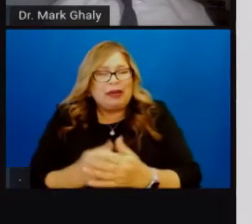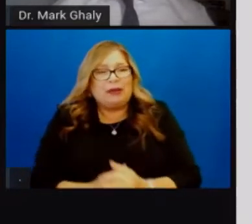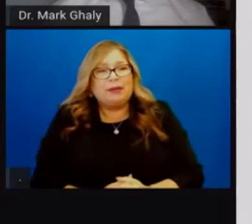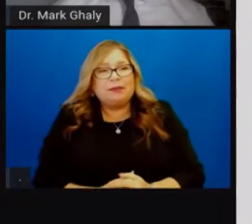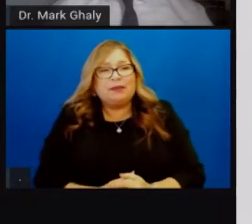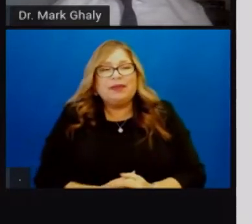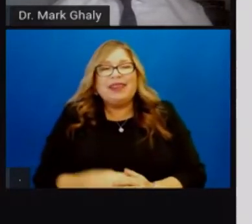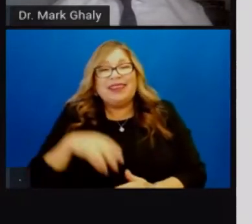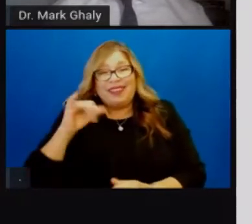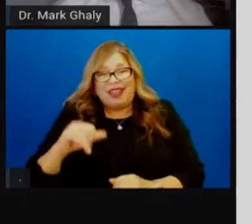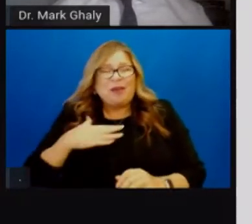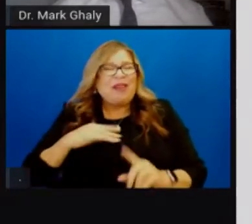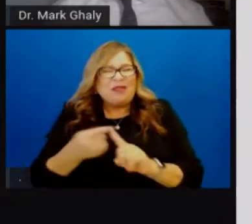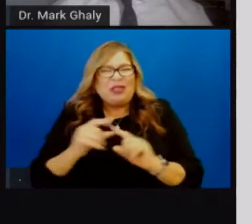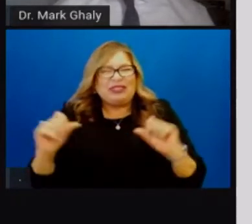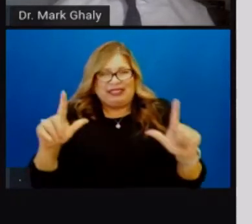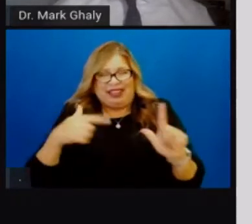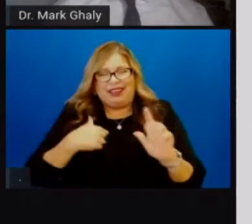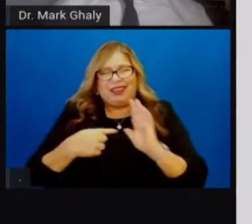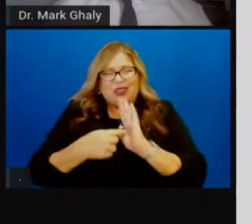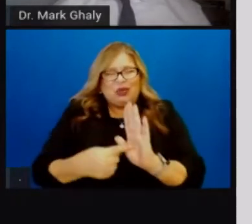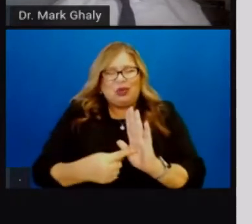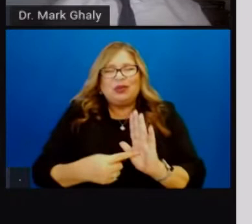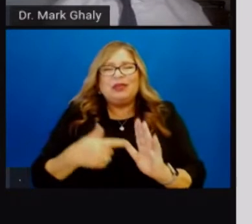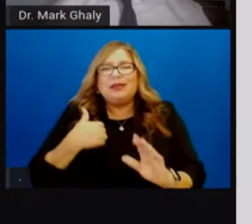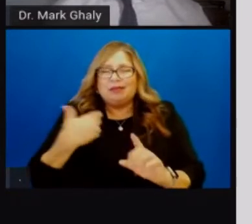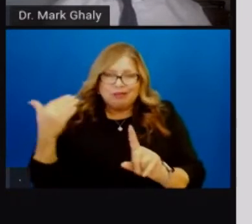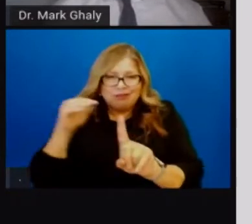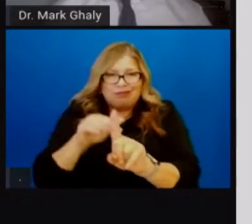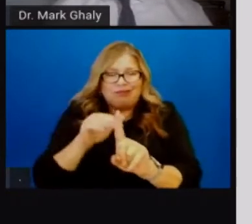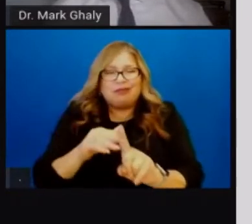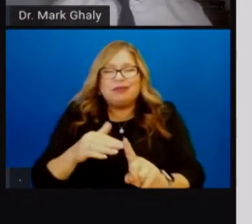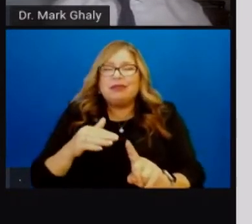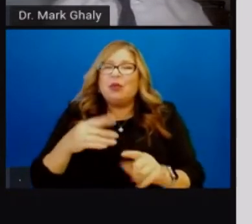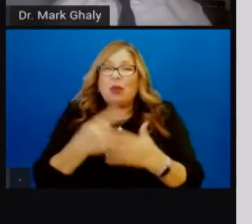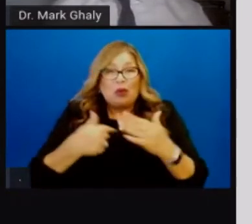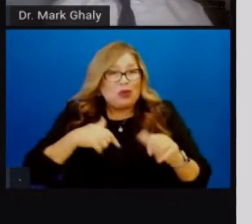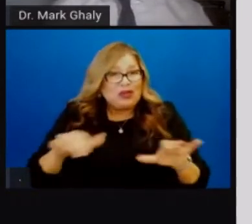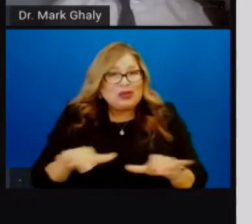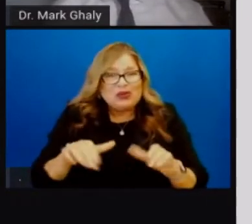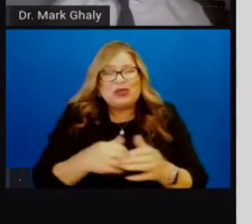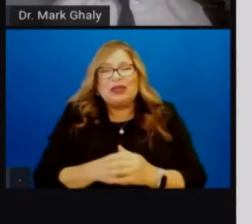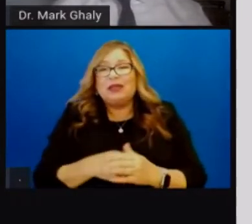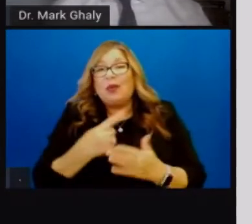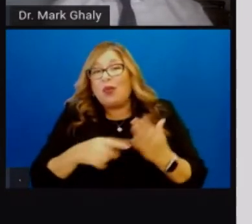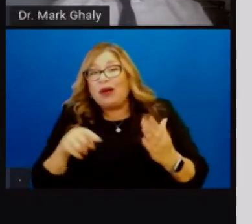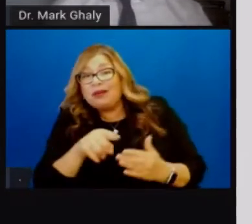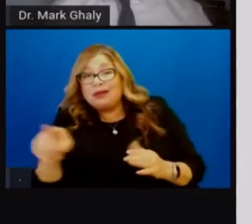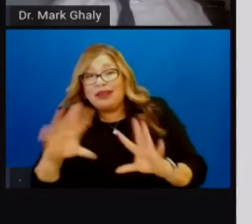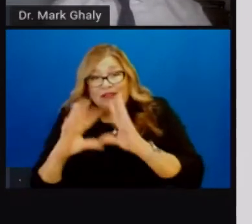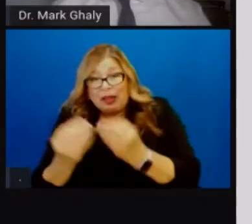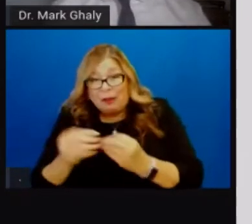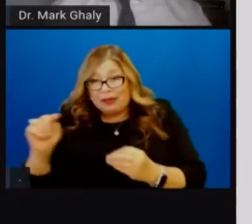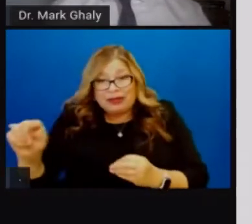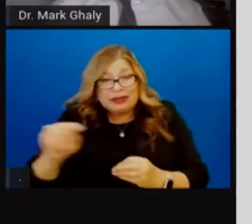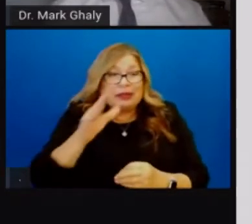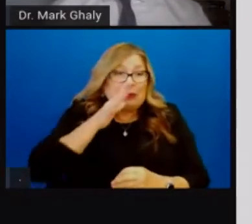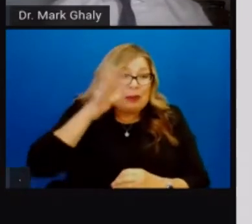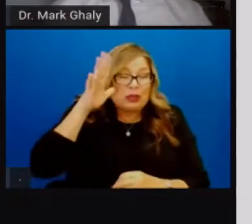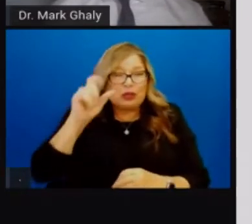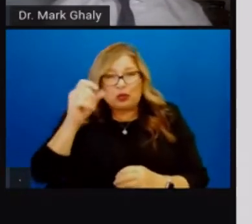with, reminding you here exactly what we're doing, what parents, what families should consider as